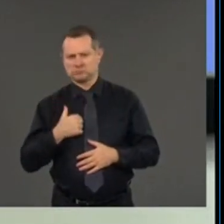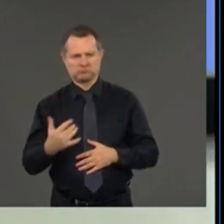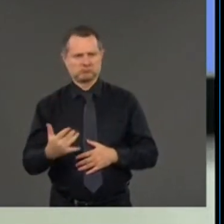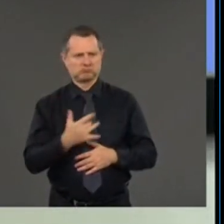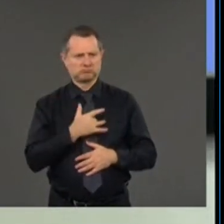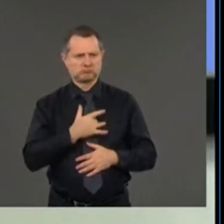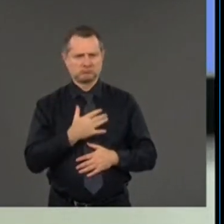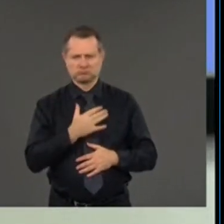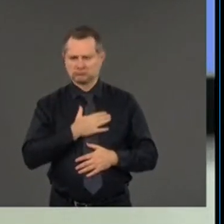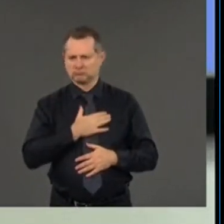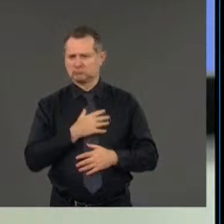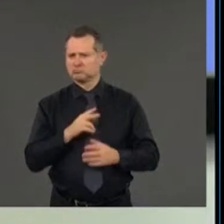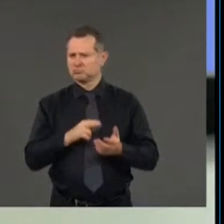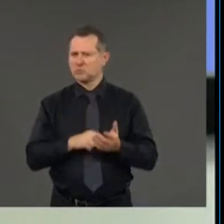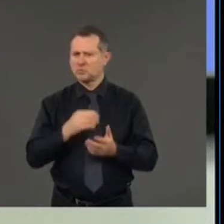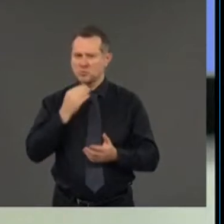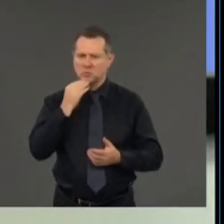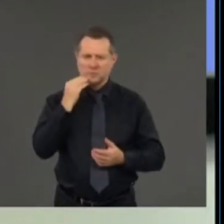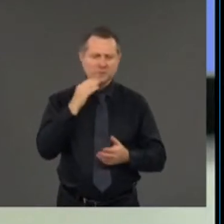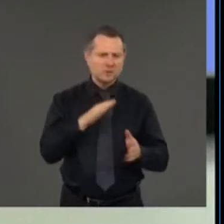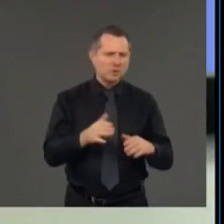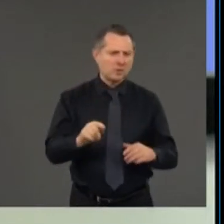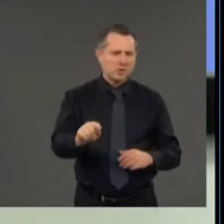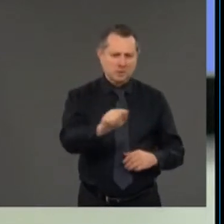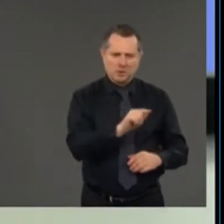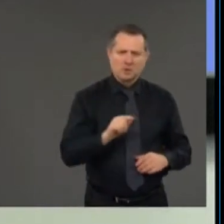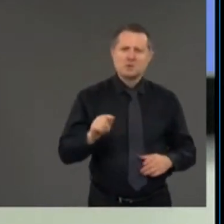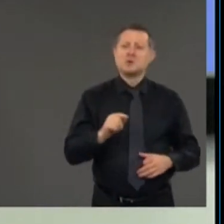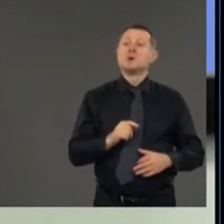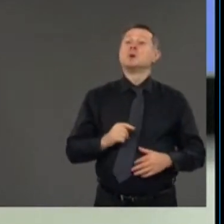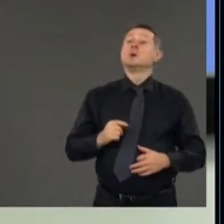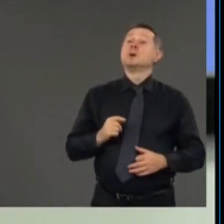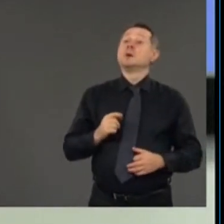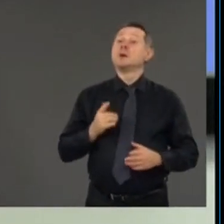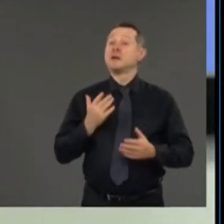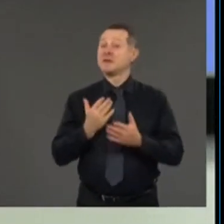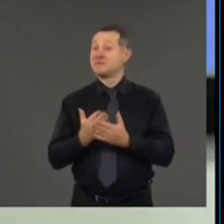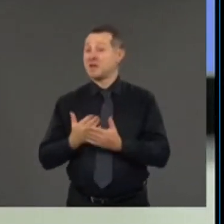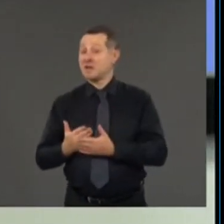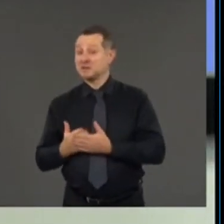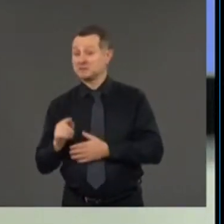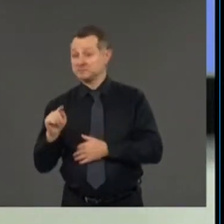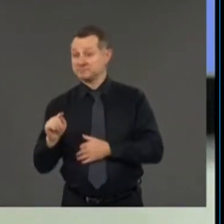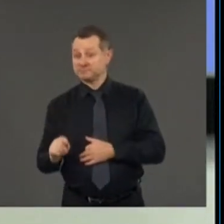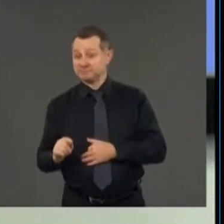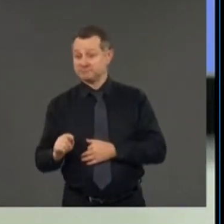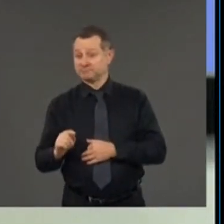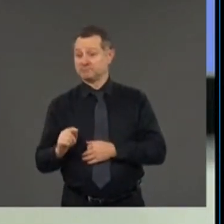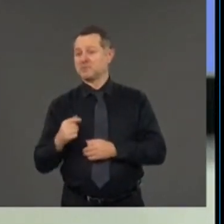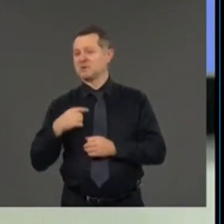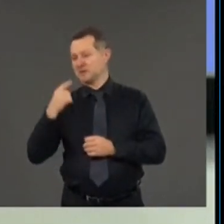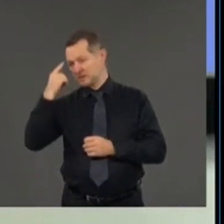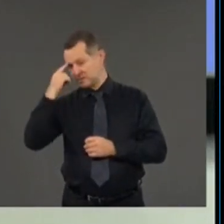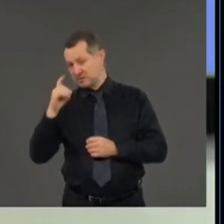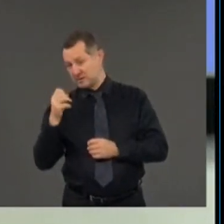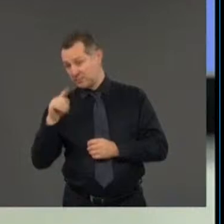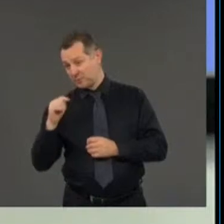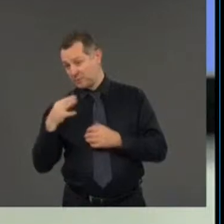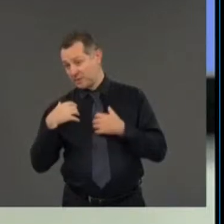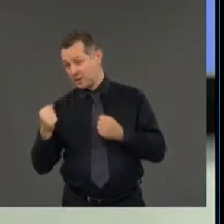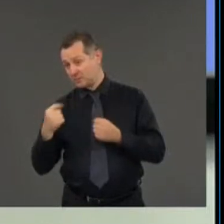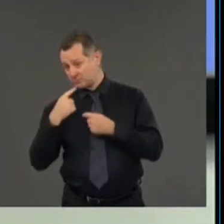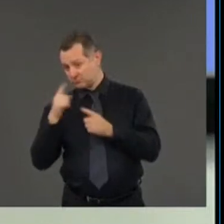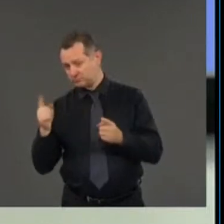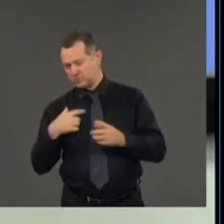nursing home residents, I think there are some basic facts, again, to back up what the department has released that I would like